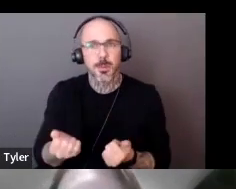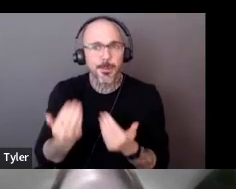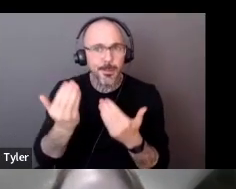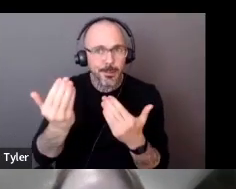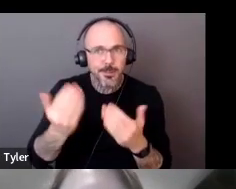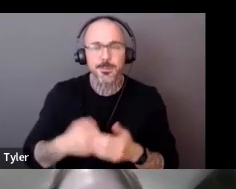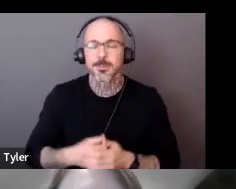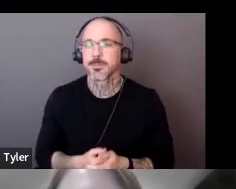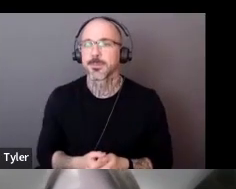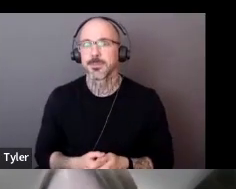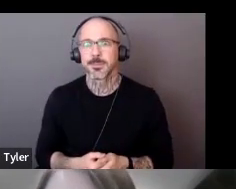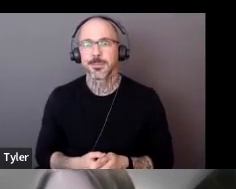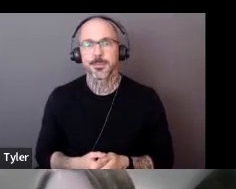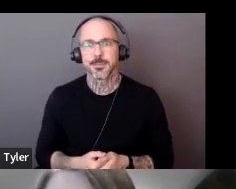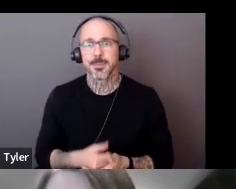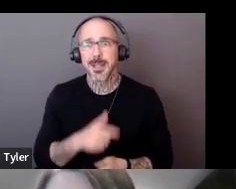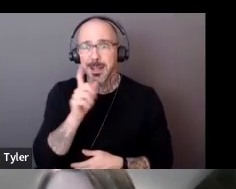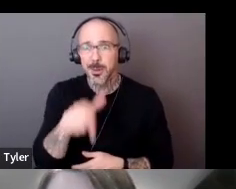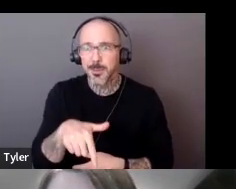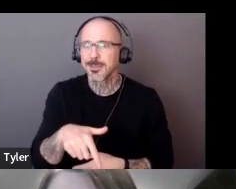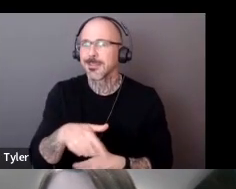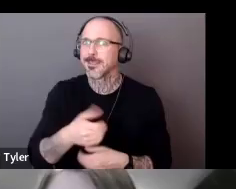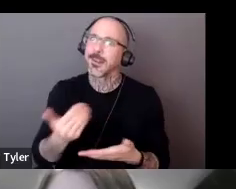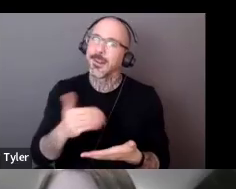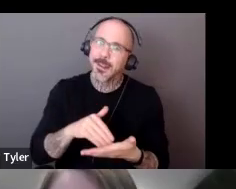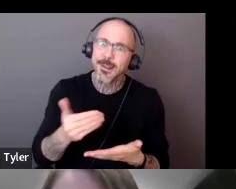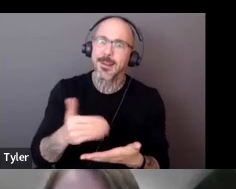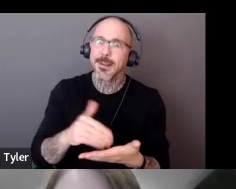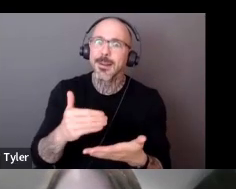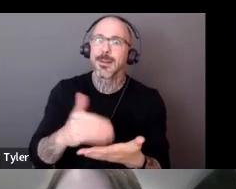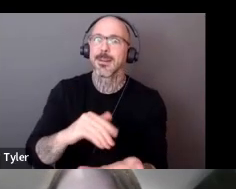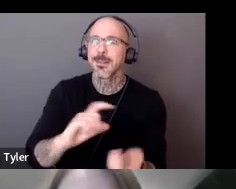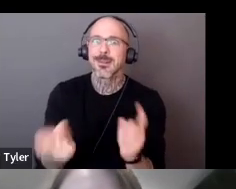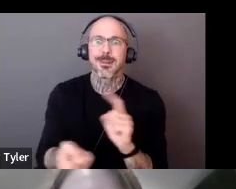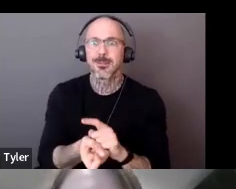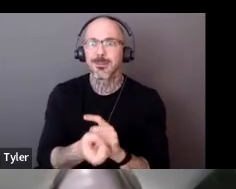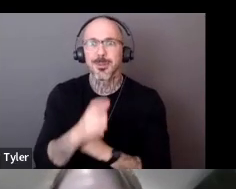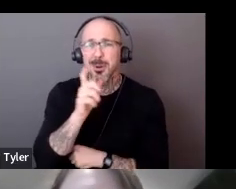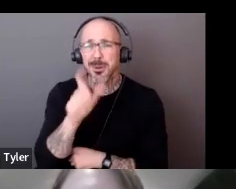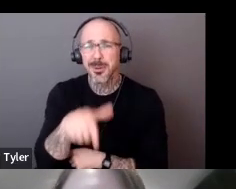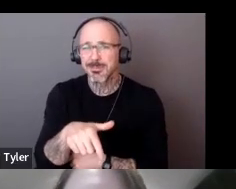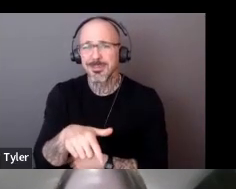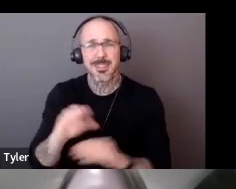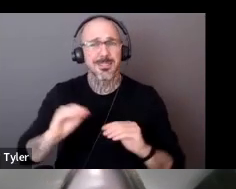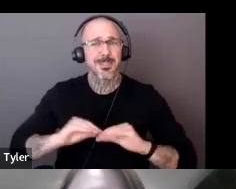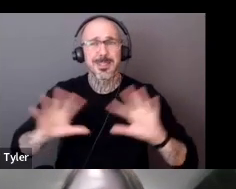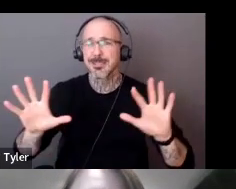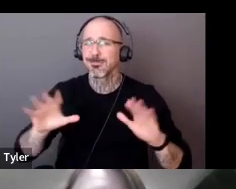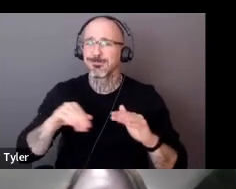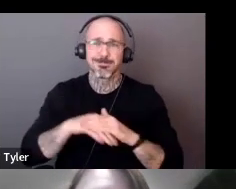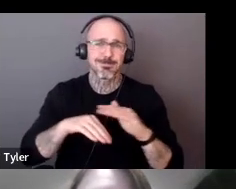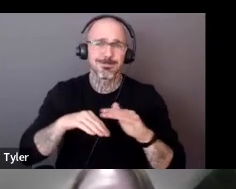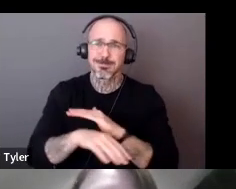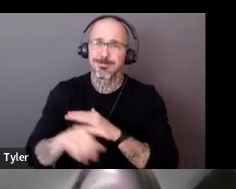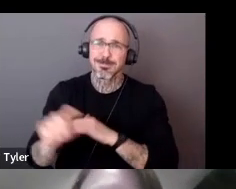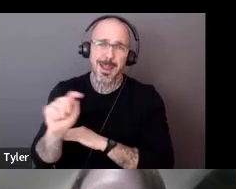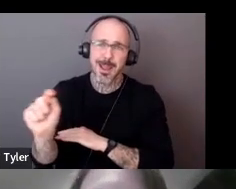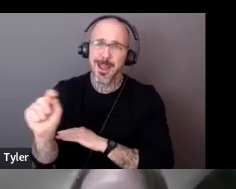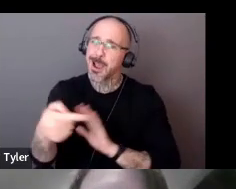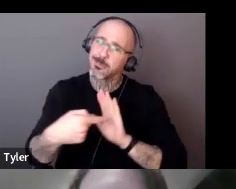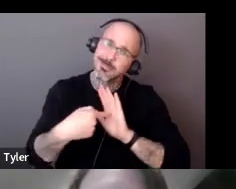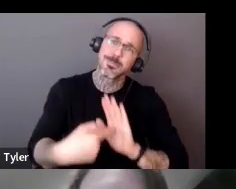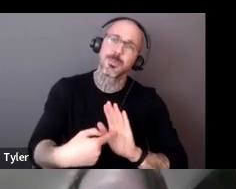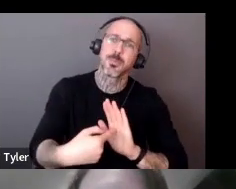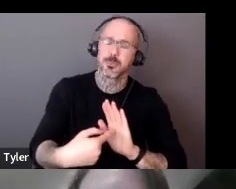They don't have to reinvent the wheel. Okay, this is how you make your bathroom accessible. And,